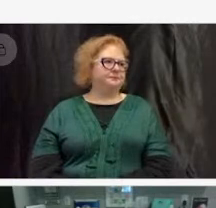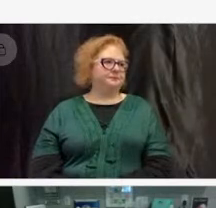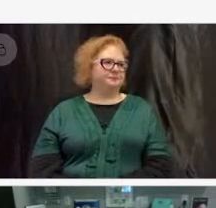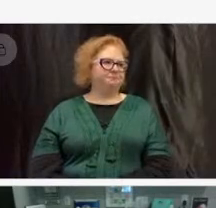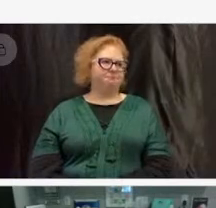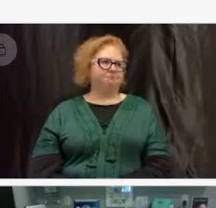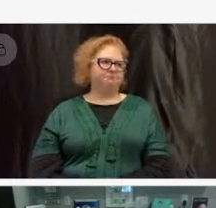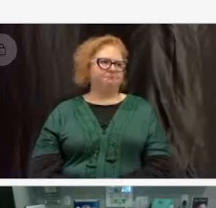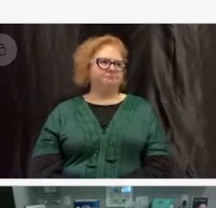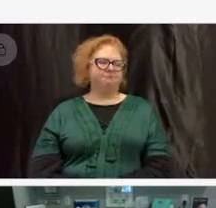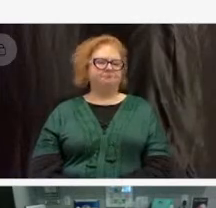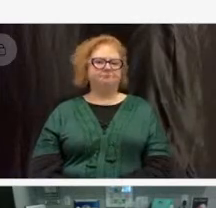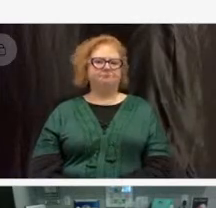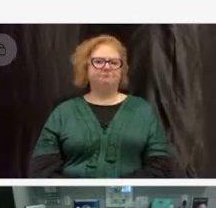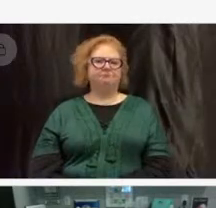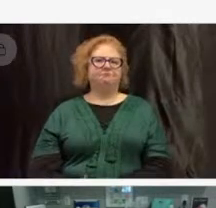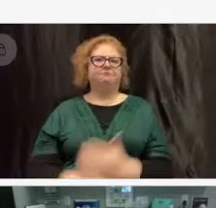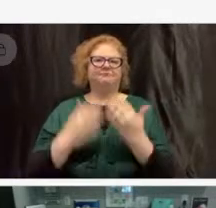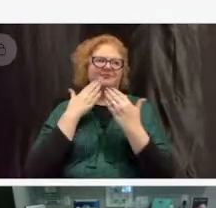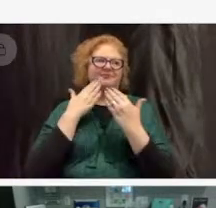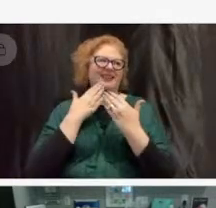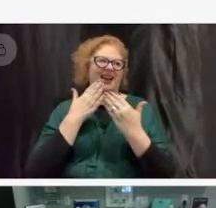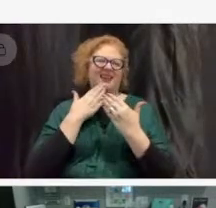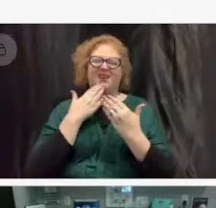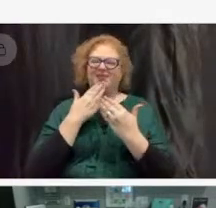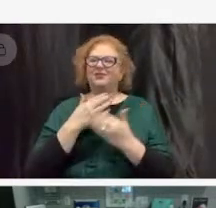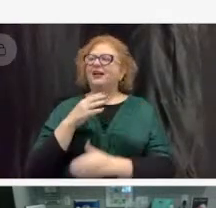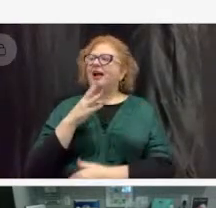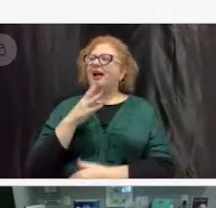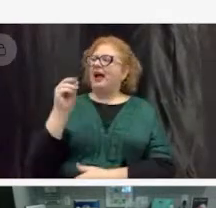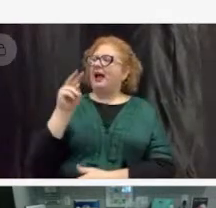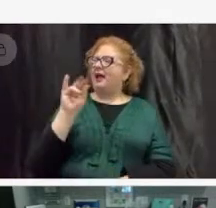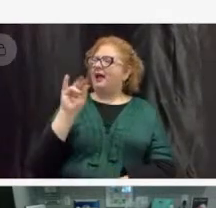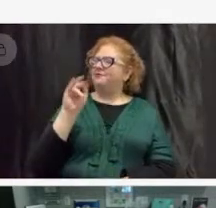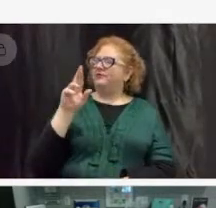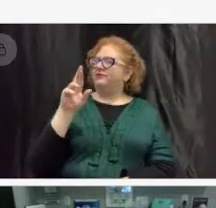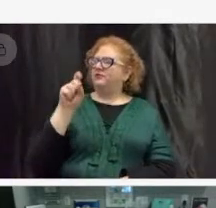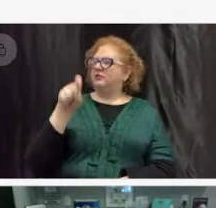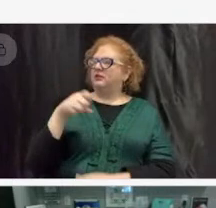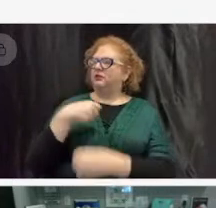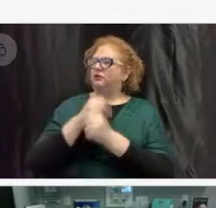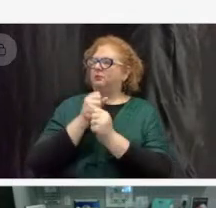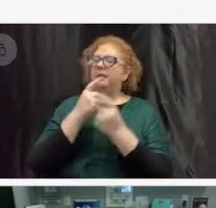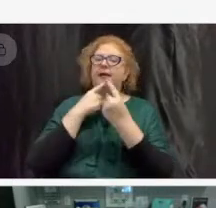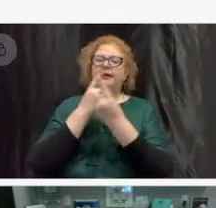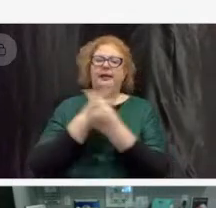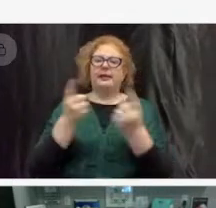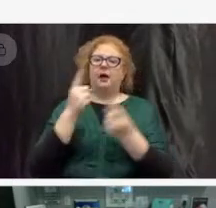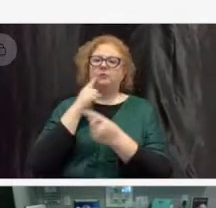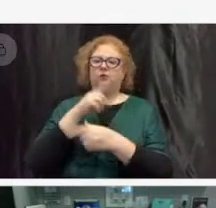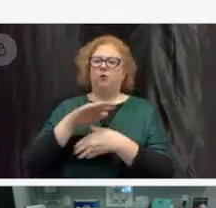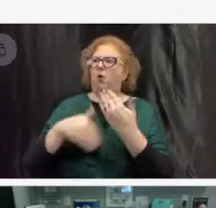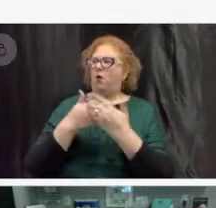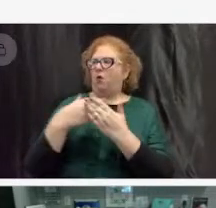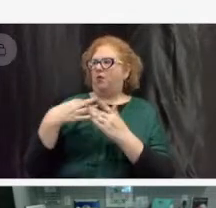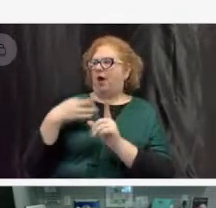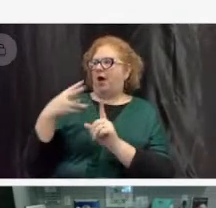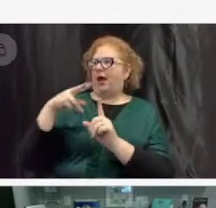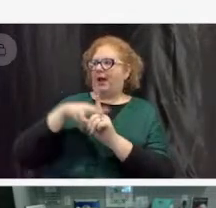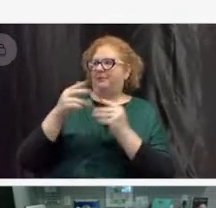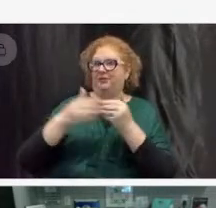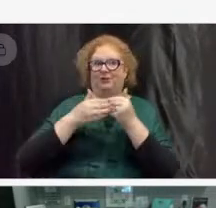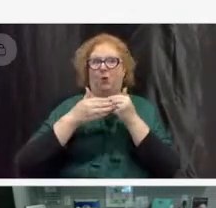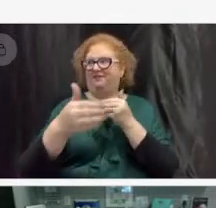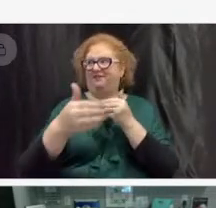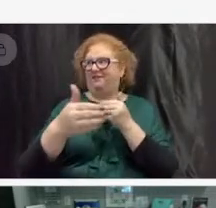Thank you very much. And then Chairman Vickers, you need to make the announcement for all the applicants. I will do that